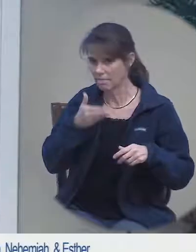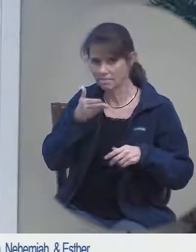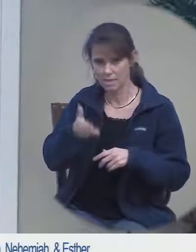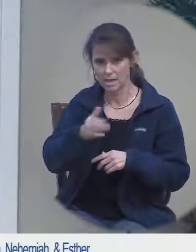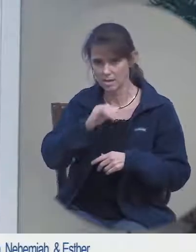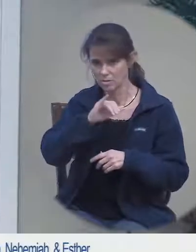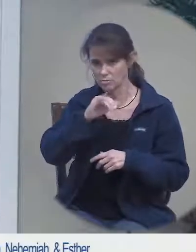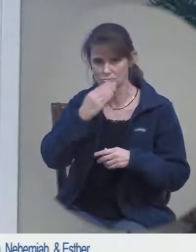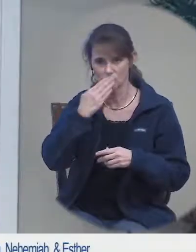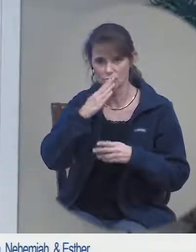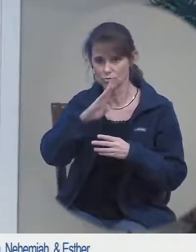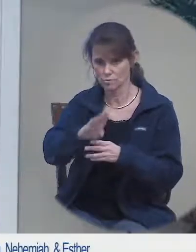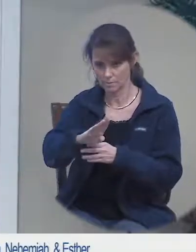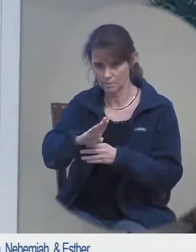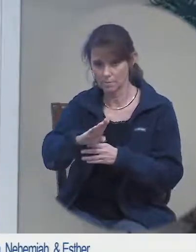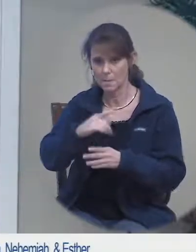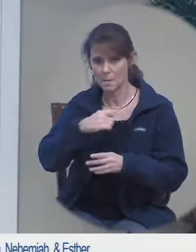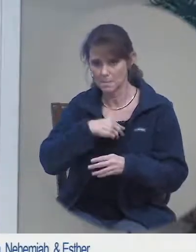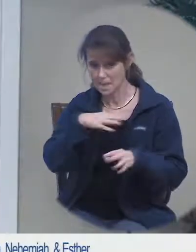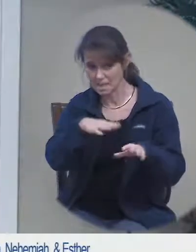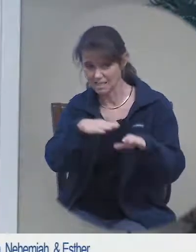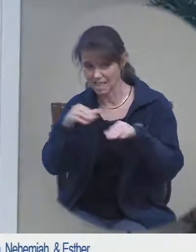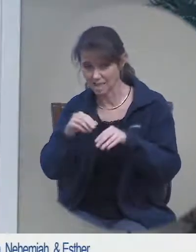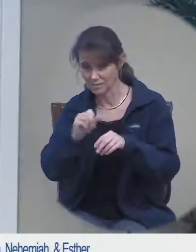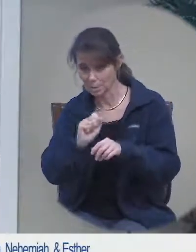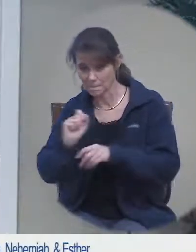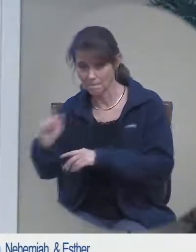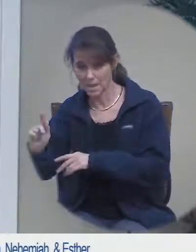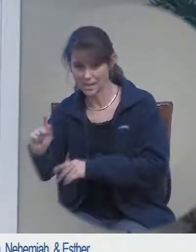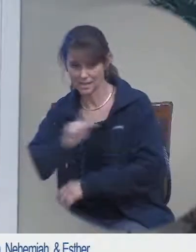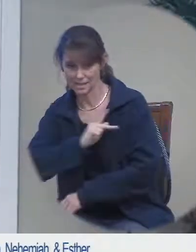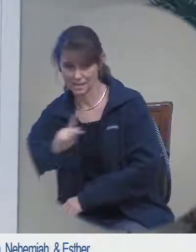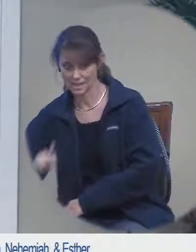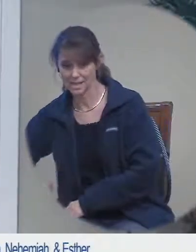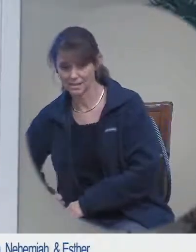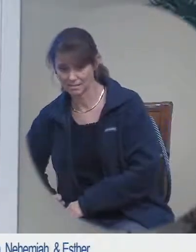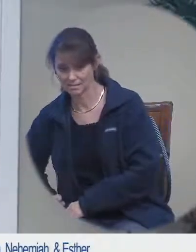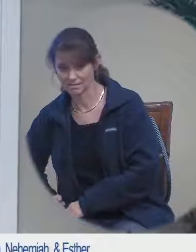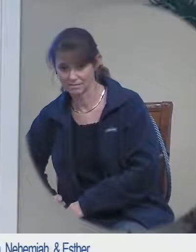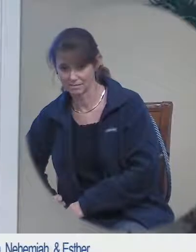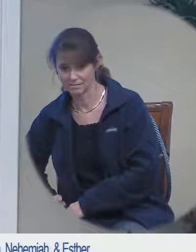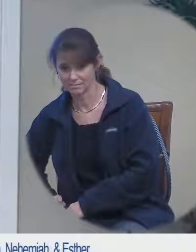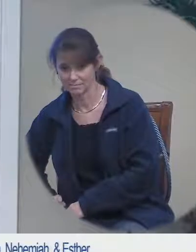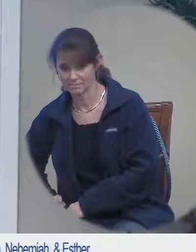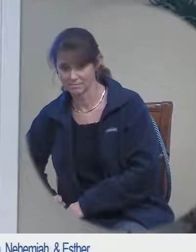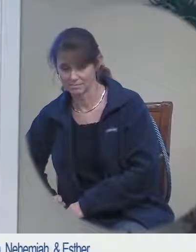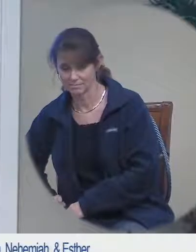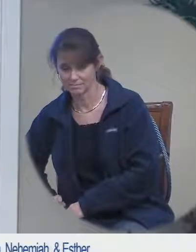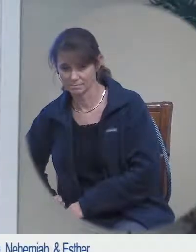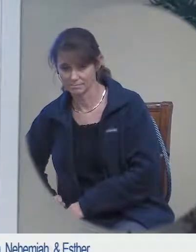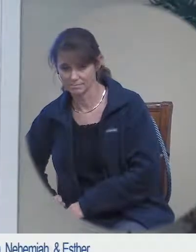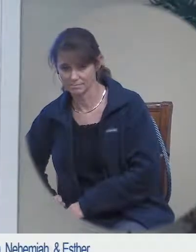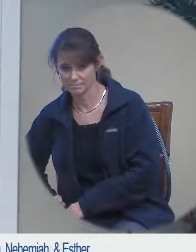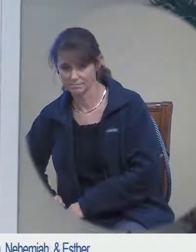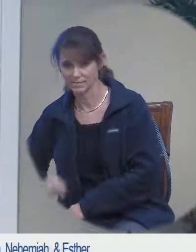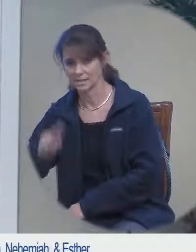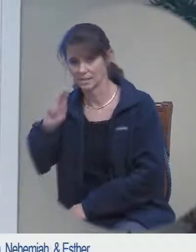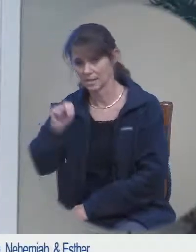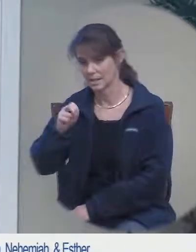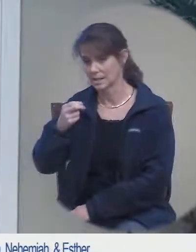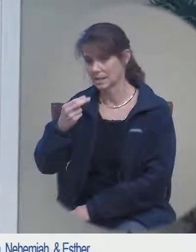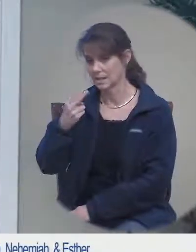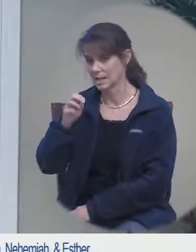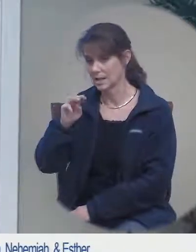gone to the king. After some time, however, I asked leave from the king. Nehemiah was